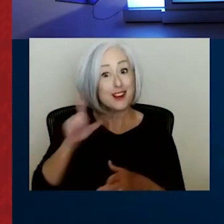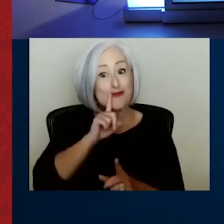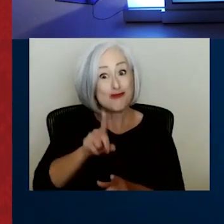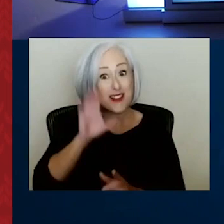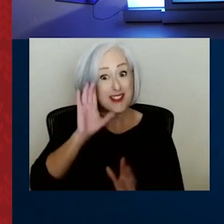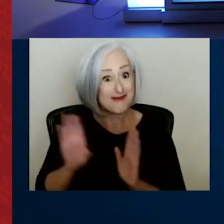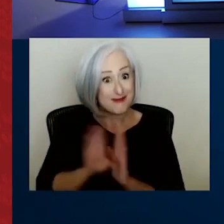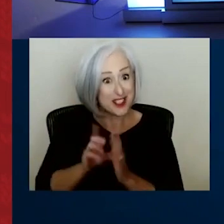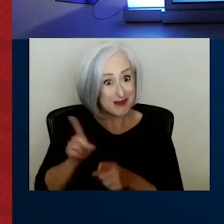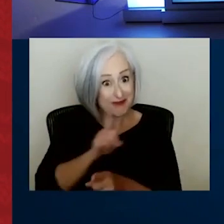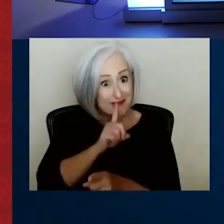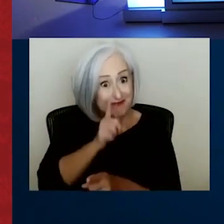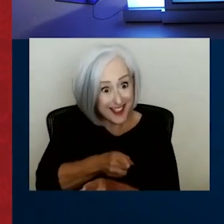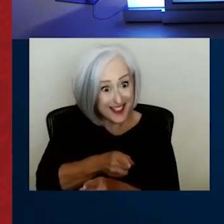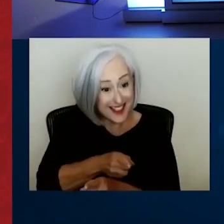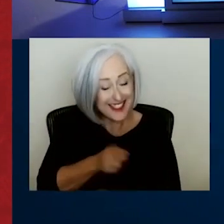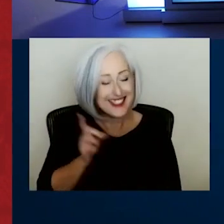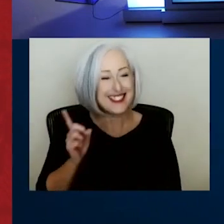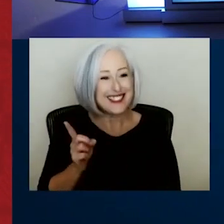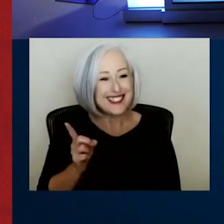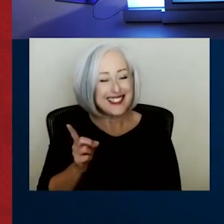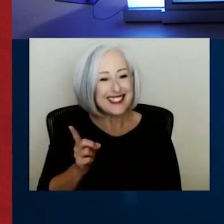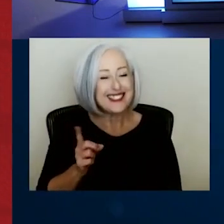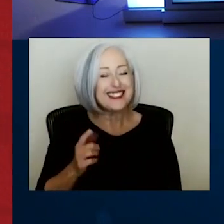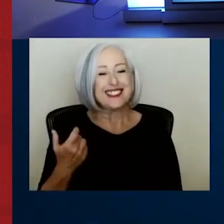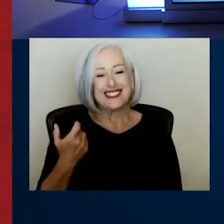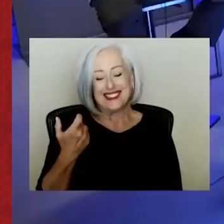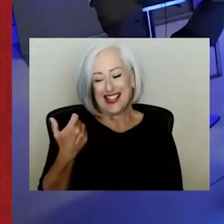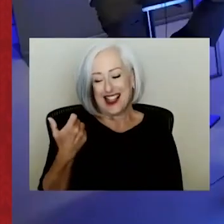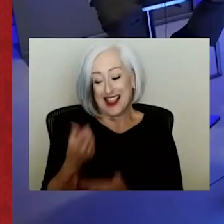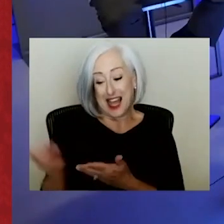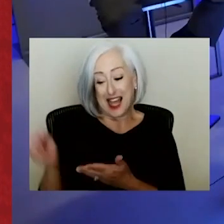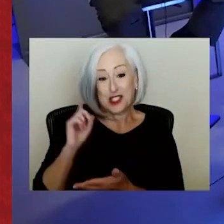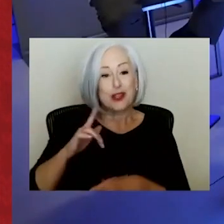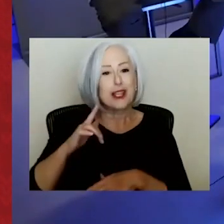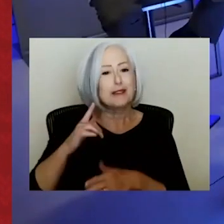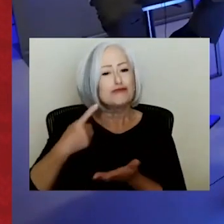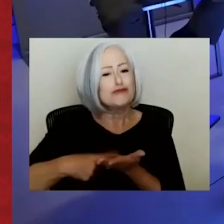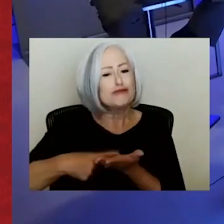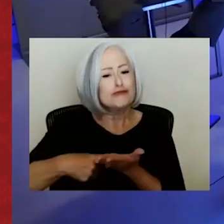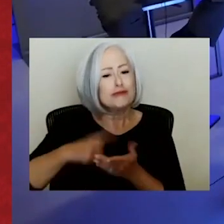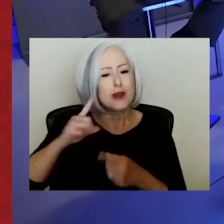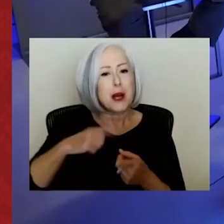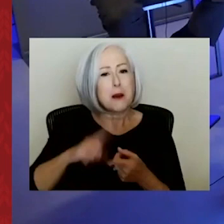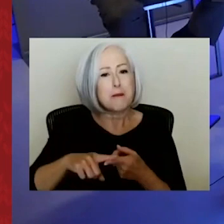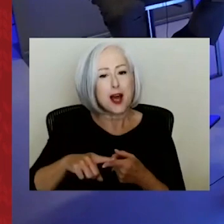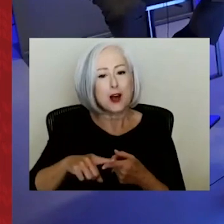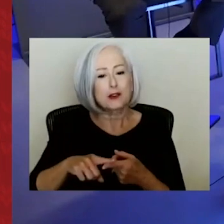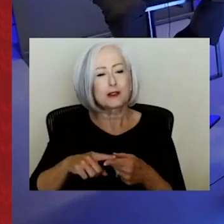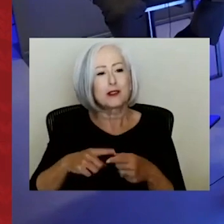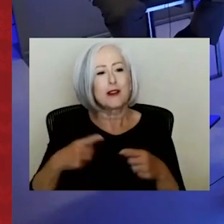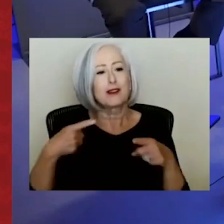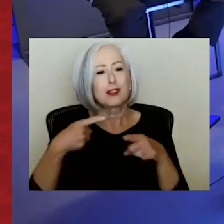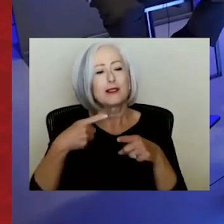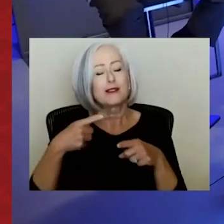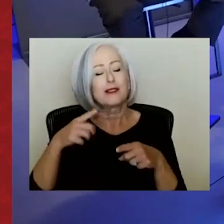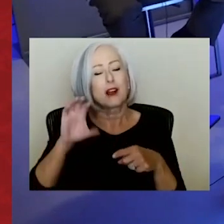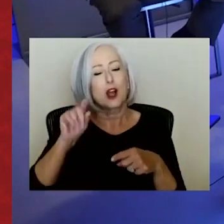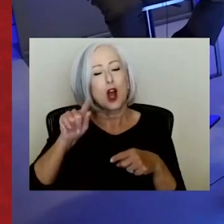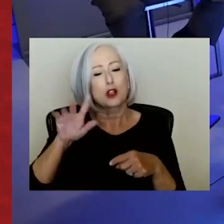we briefly touched on this last week, but explain what contrast is and how it's used. Sure,